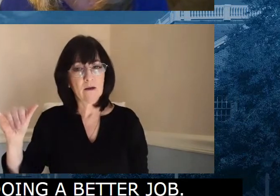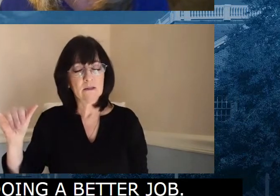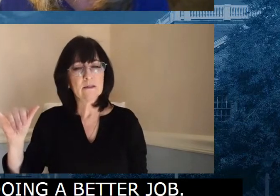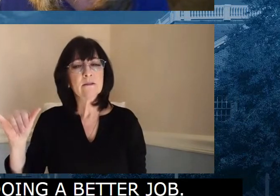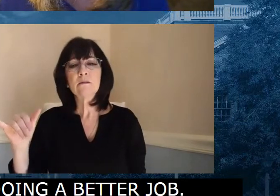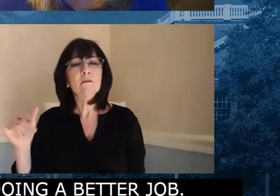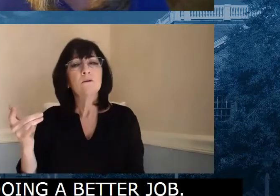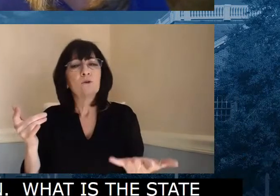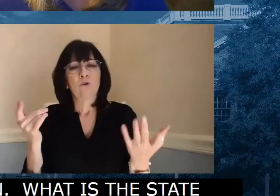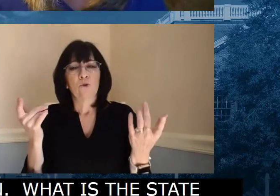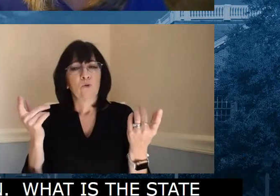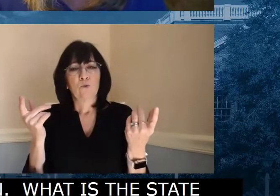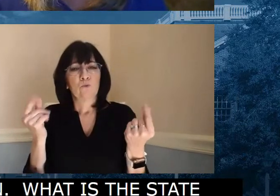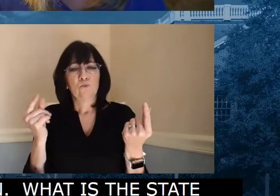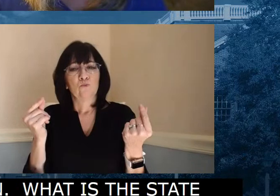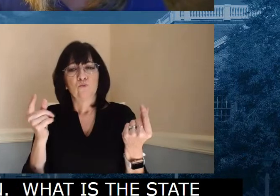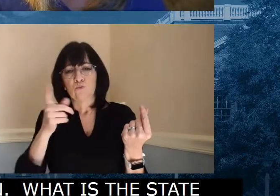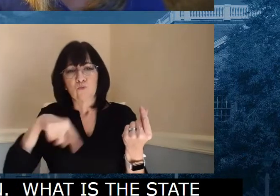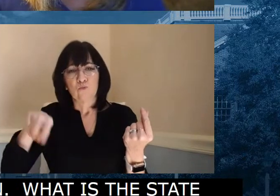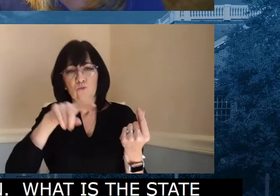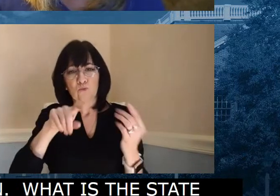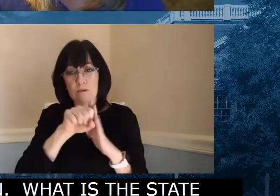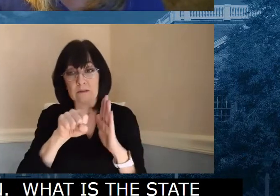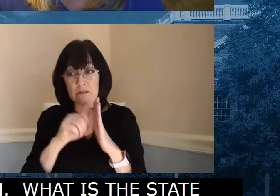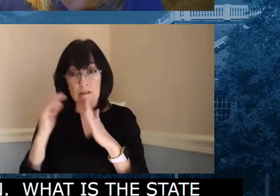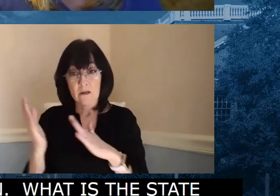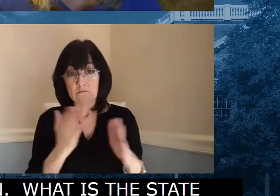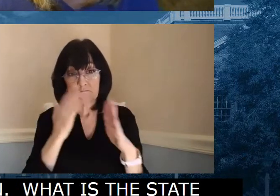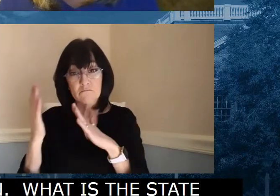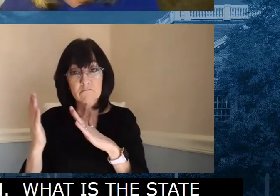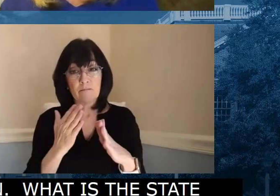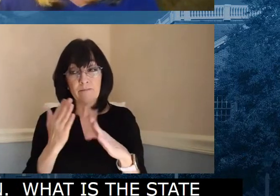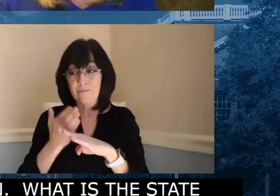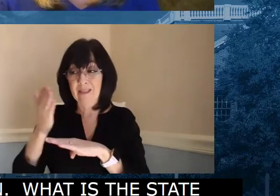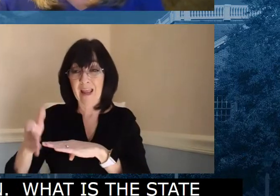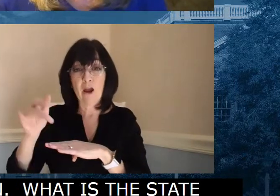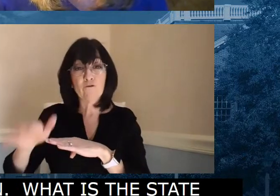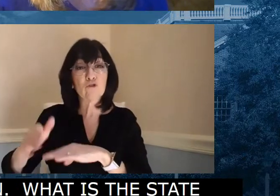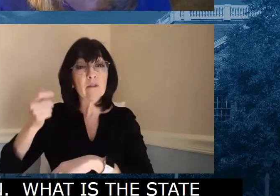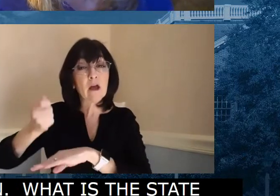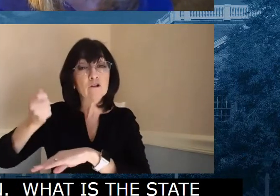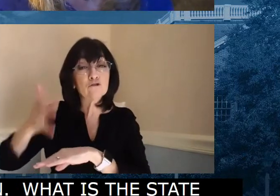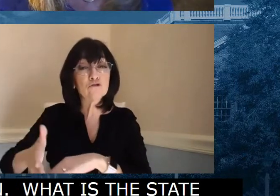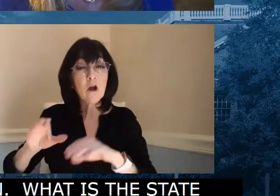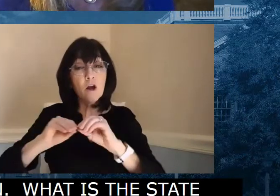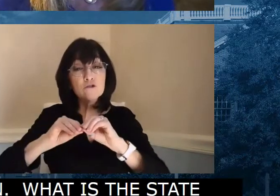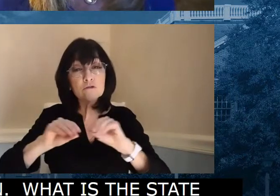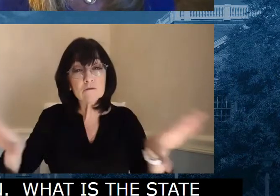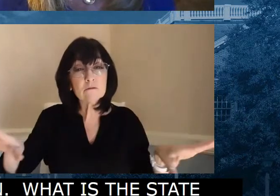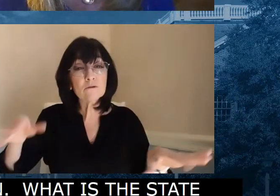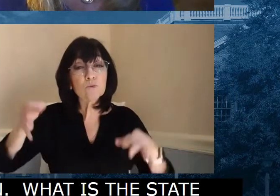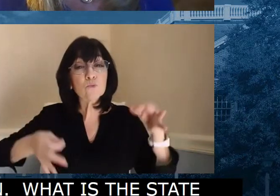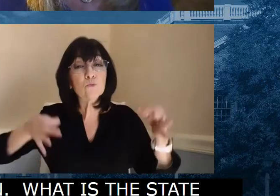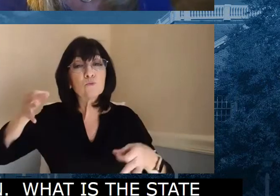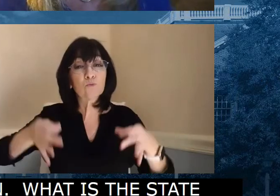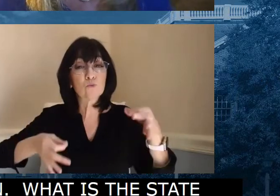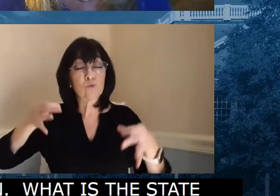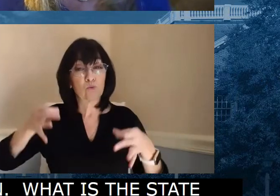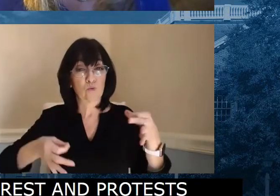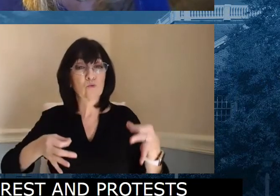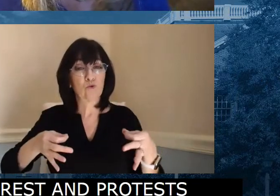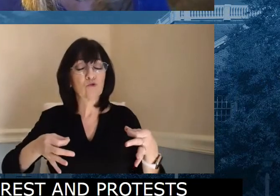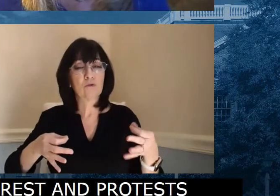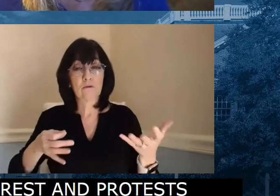protests after the Chauvin verdict? Do you expect that there will be protests, or would you like to share a message to residents to calm down